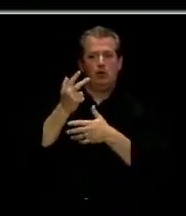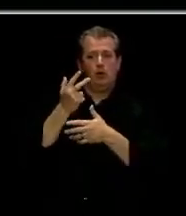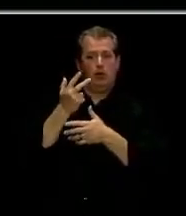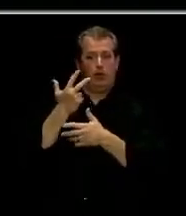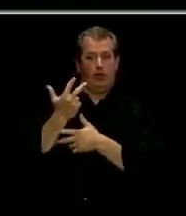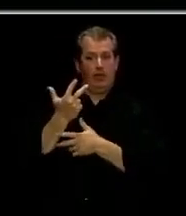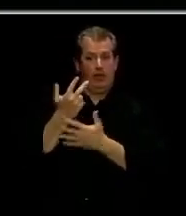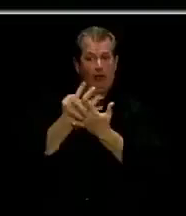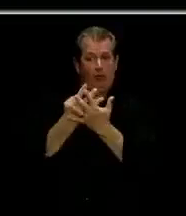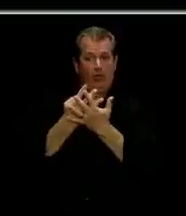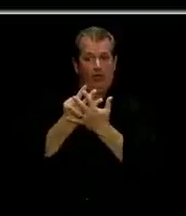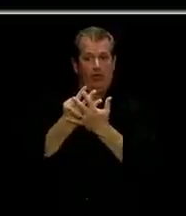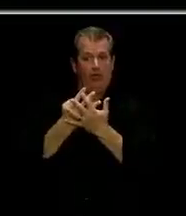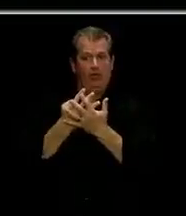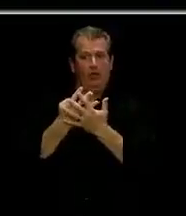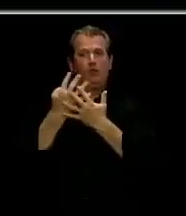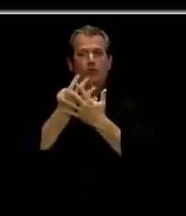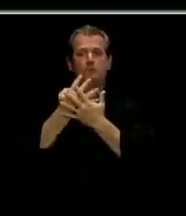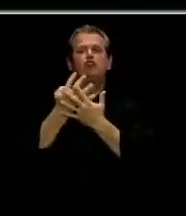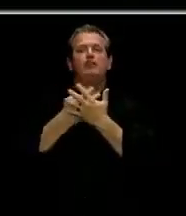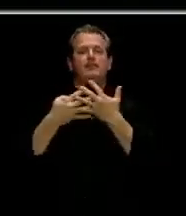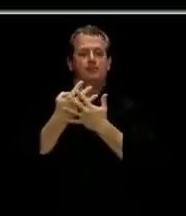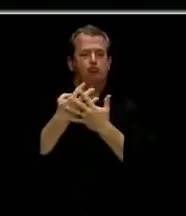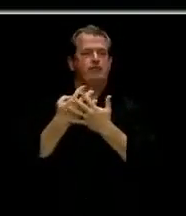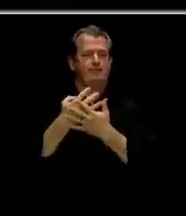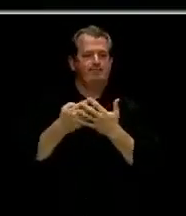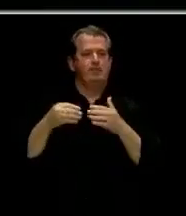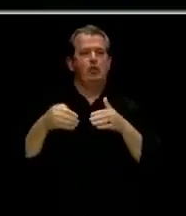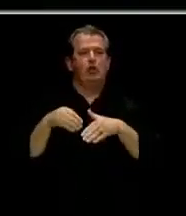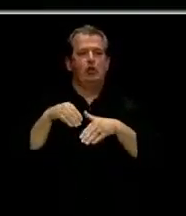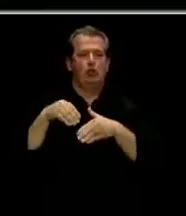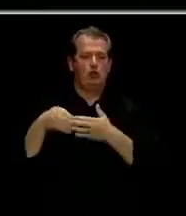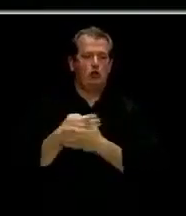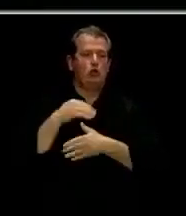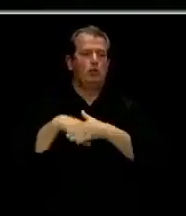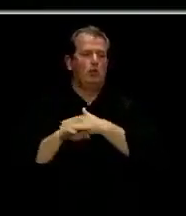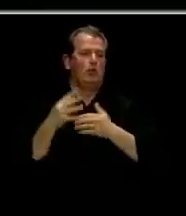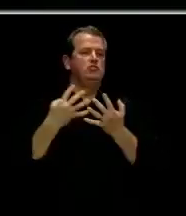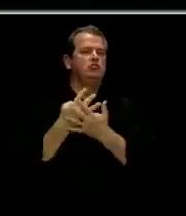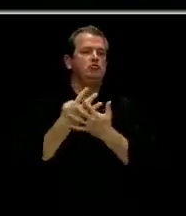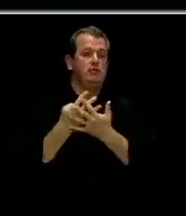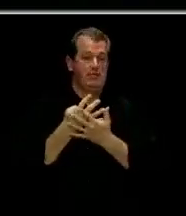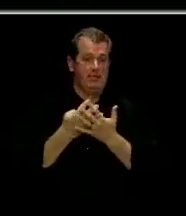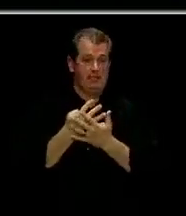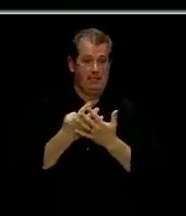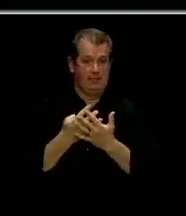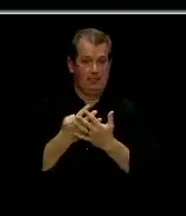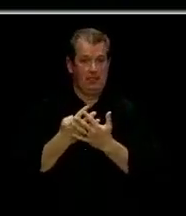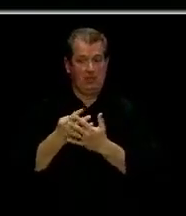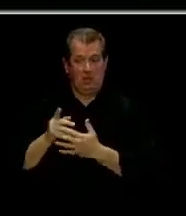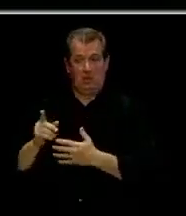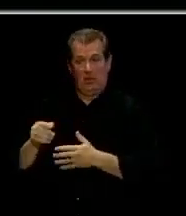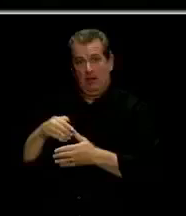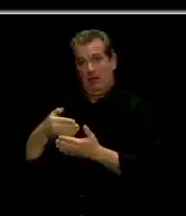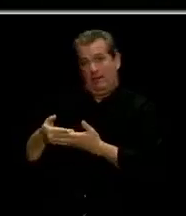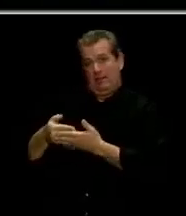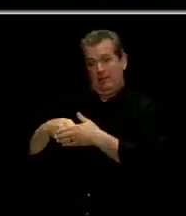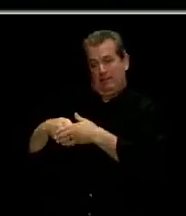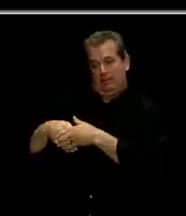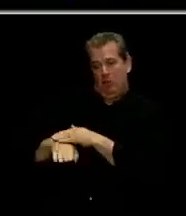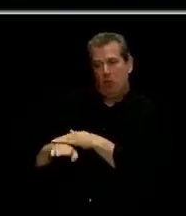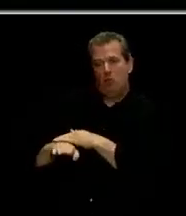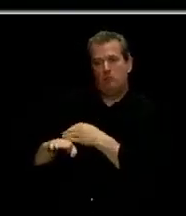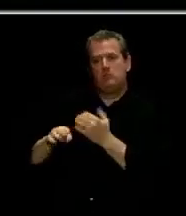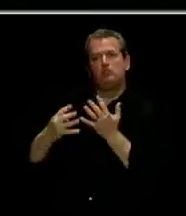and almost every baby that's born in Florida comes through this program. It screens kids for,